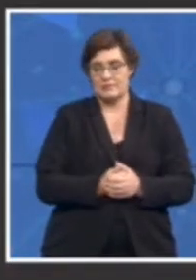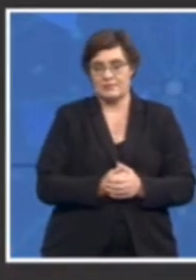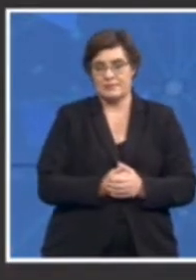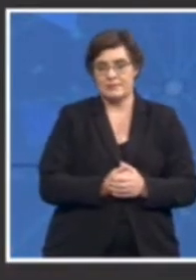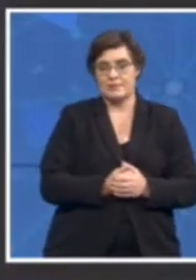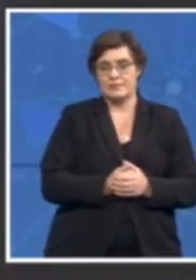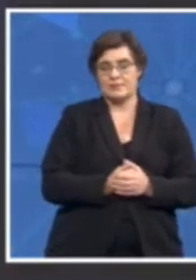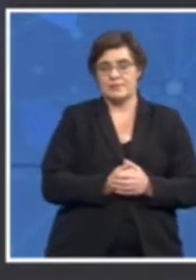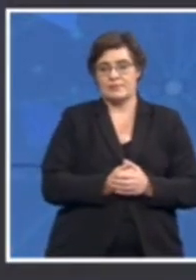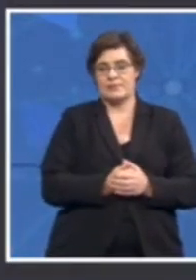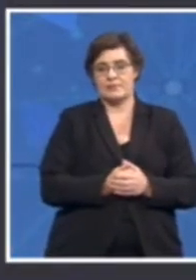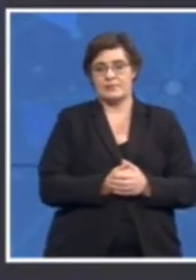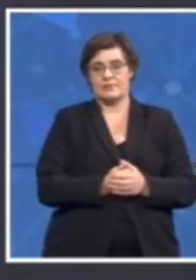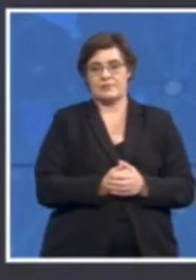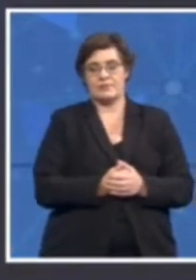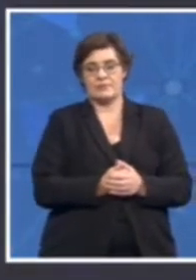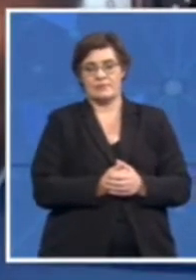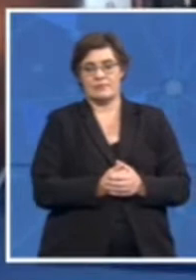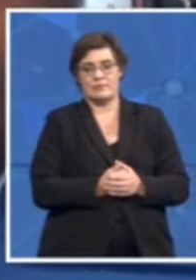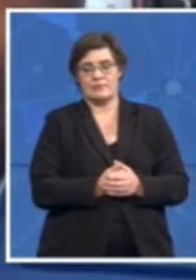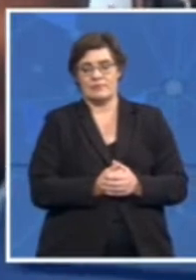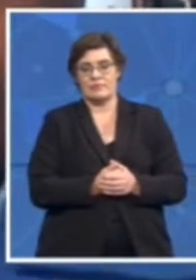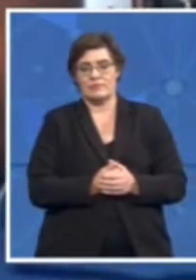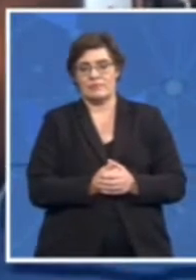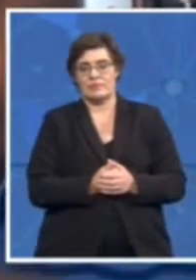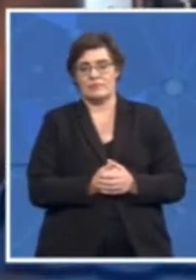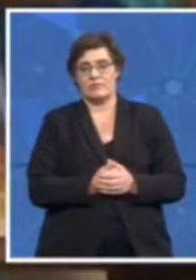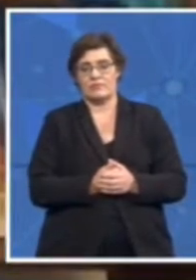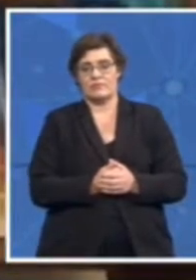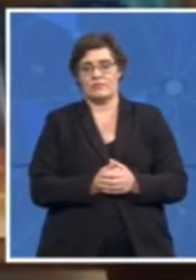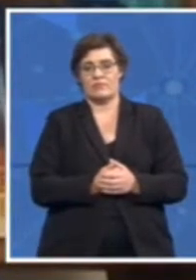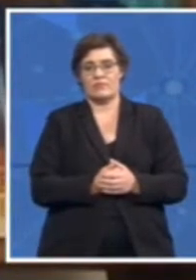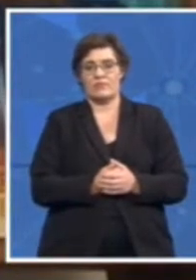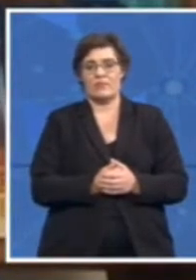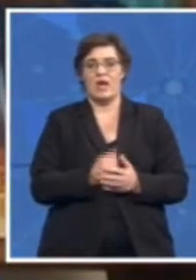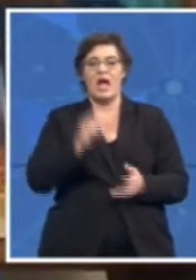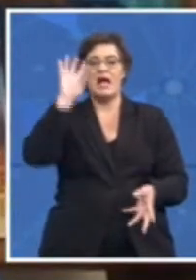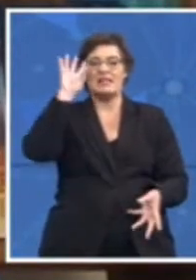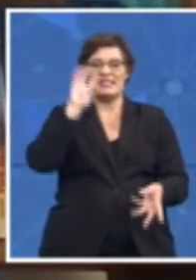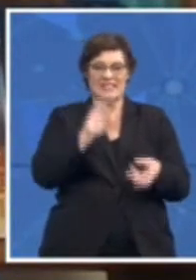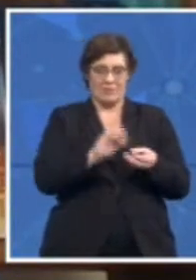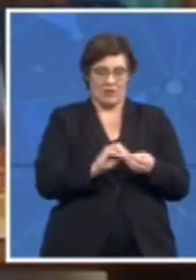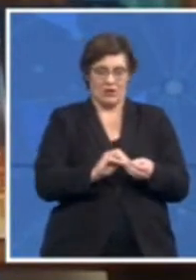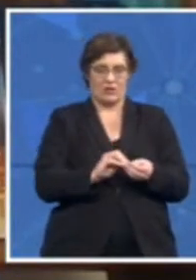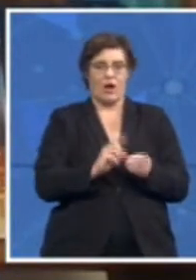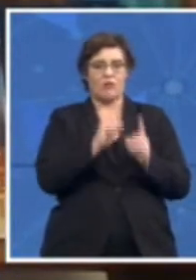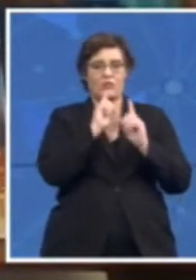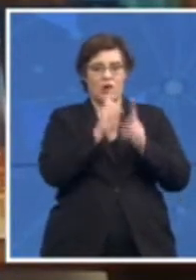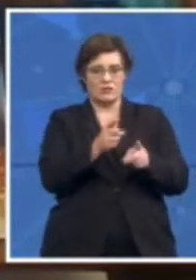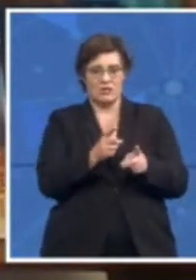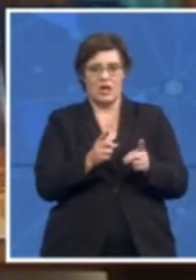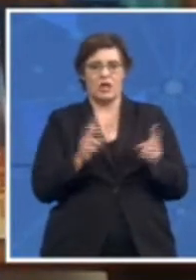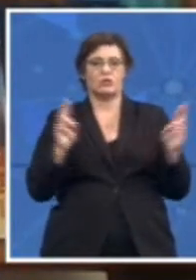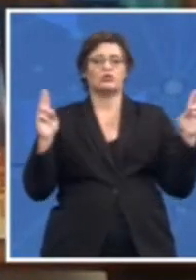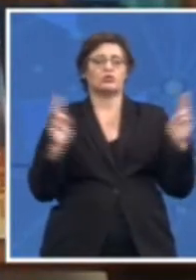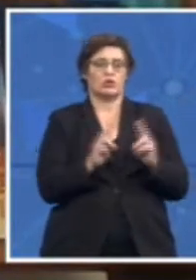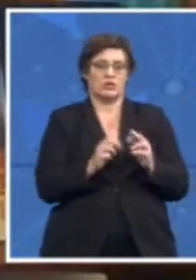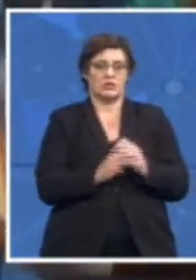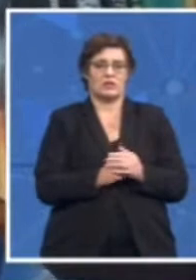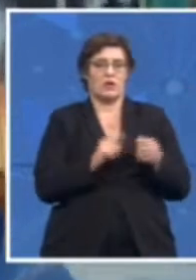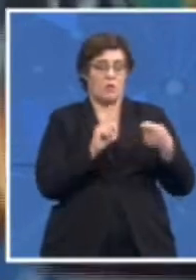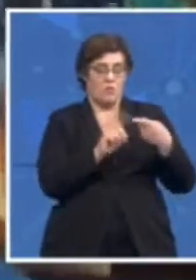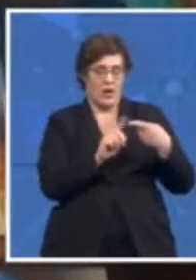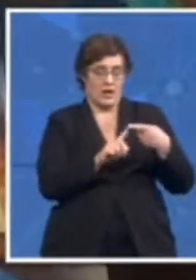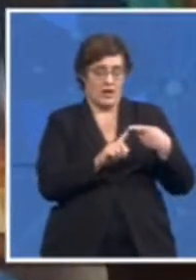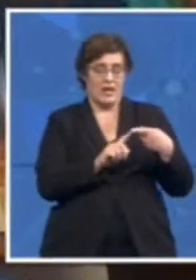Andre, let's try summarize the long and complicated answer, if you will. One, Eskom's own internal